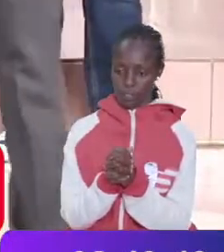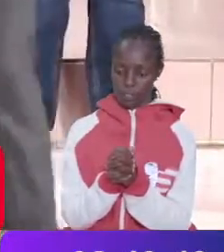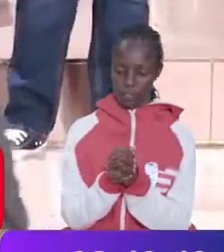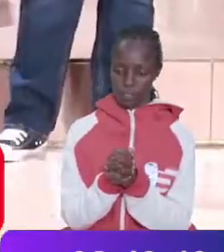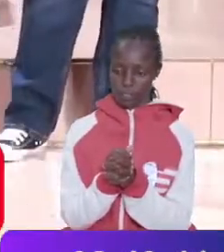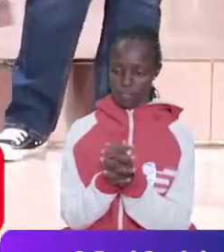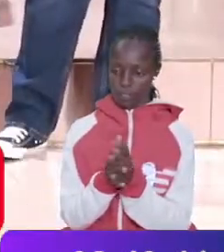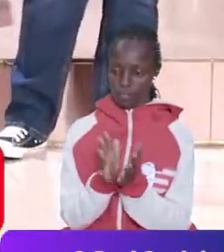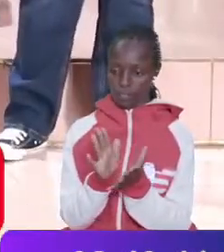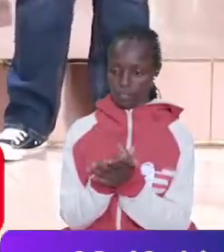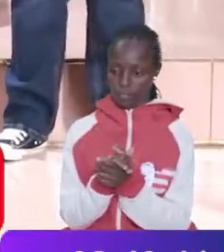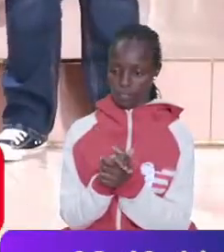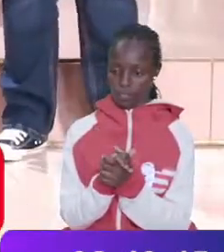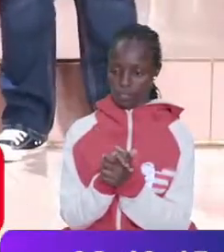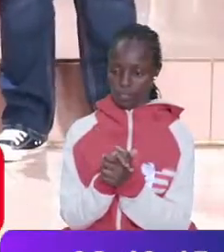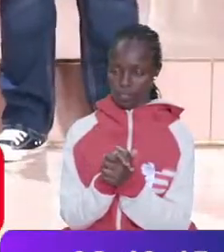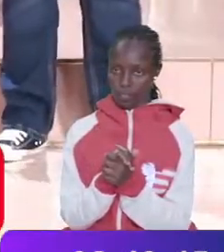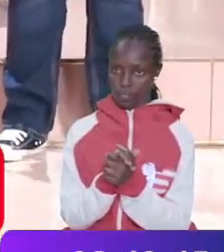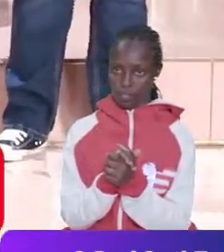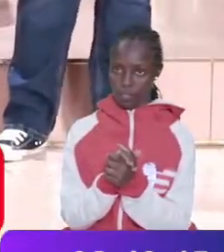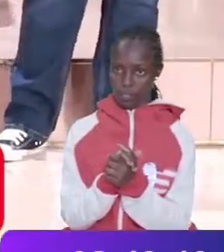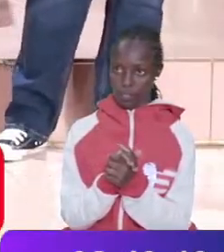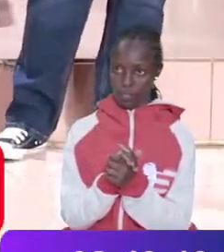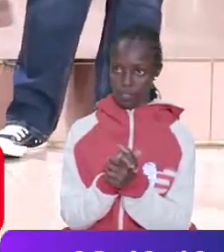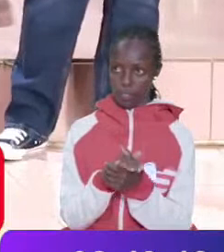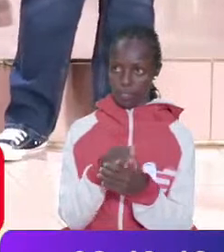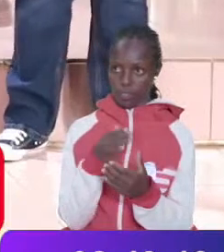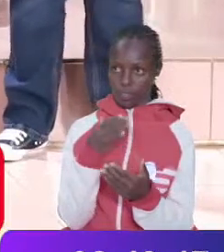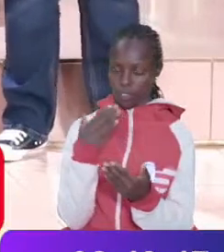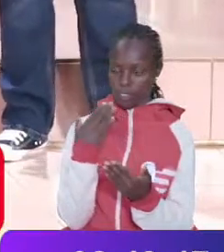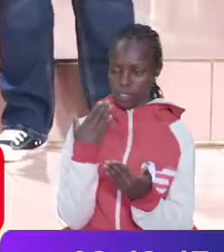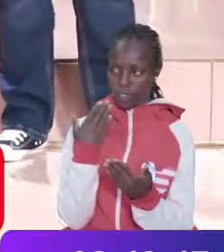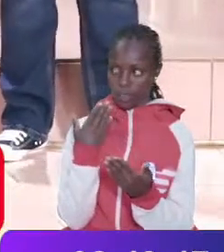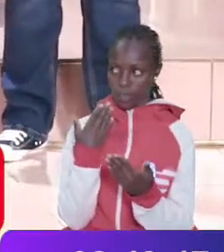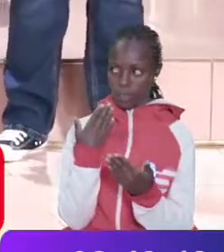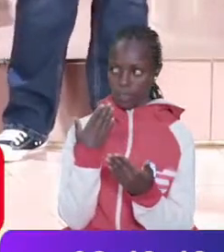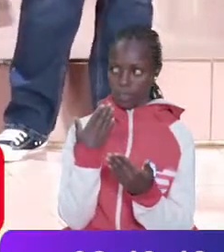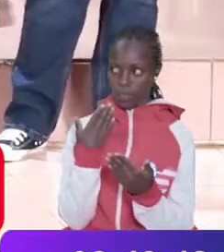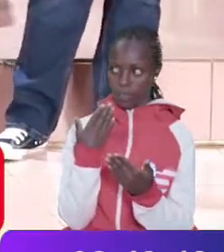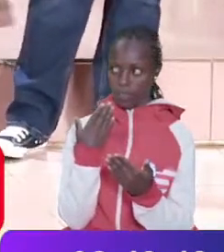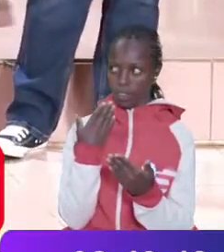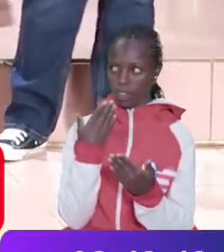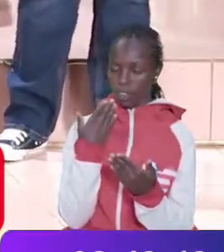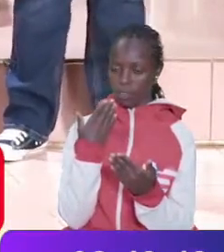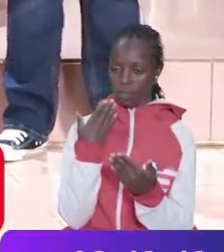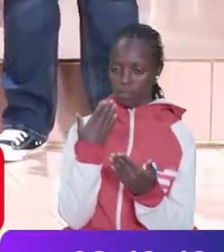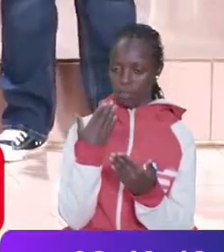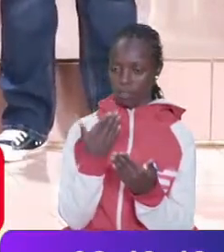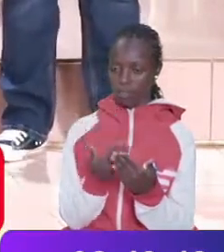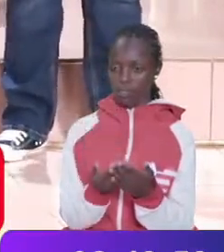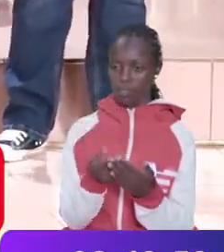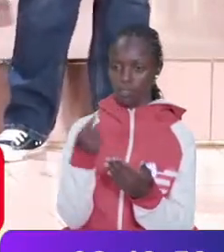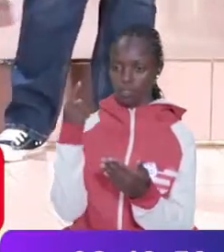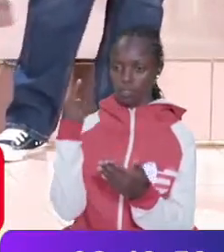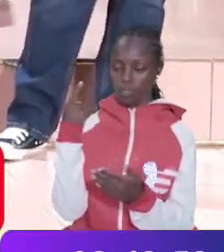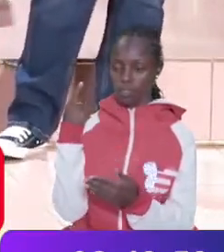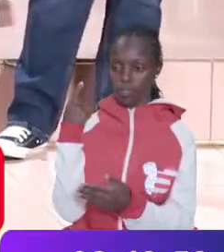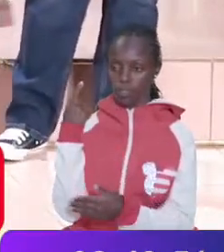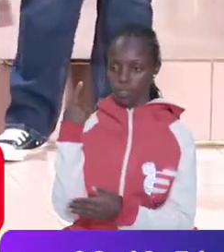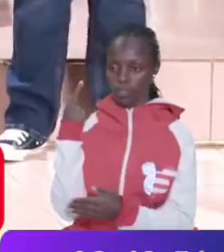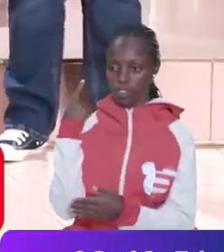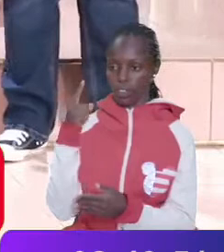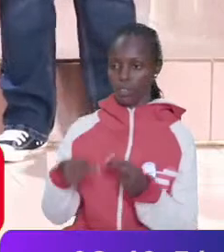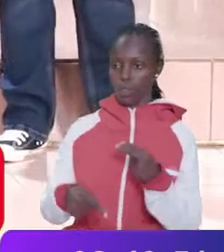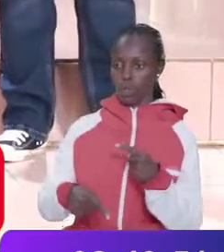glorified, be exalted upon high, Jehovah Lord. Ni asante kwa wema wako. Ni asante kwa mipango yako mema. Ni asante kwa